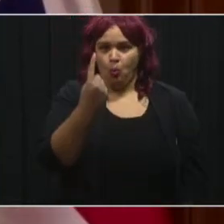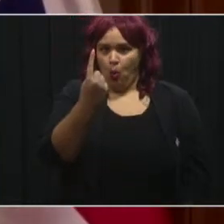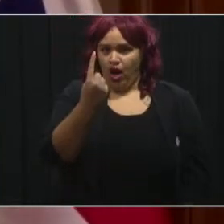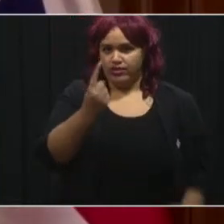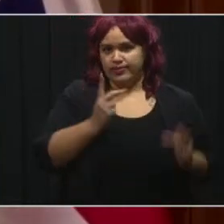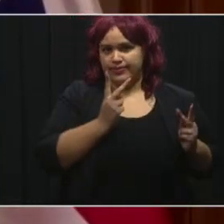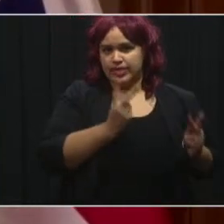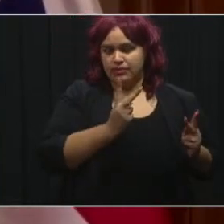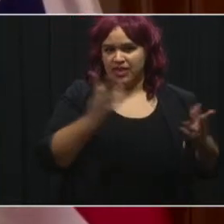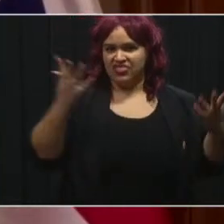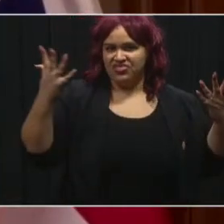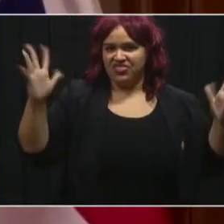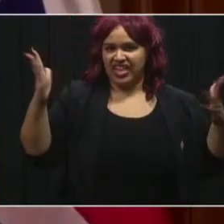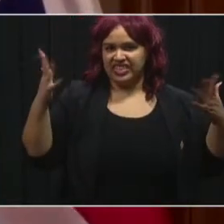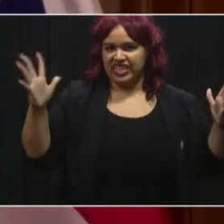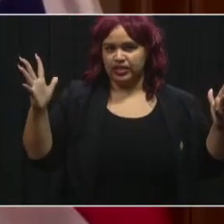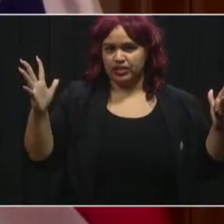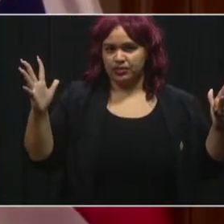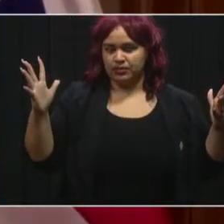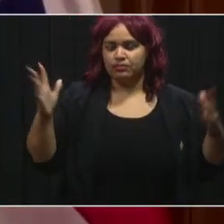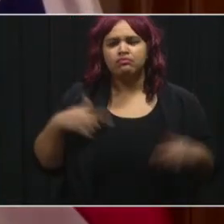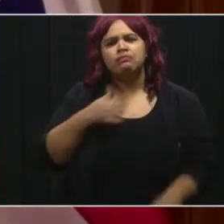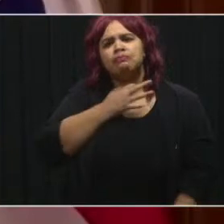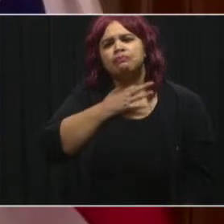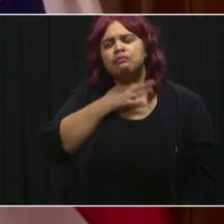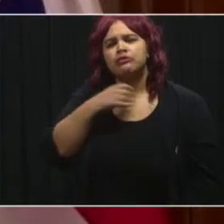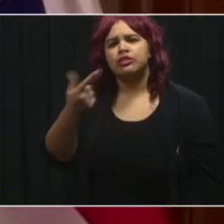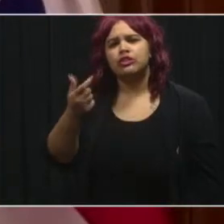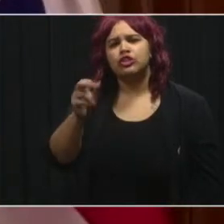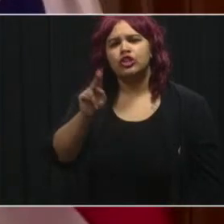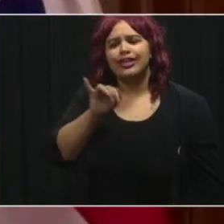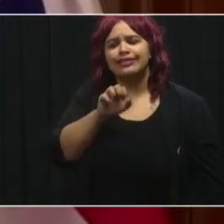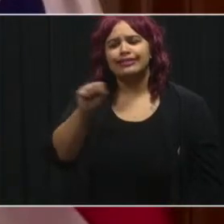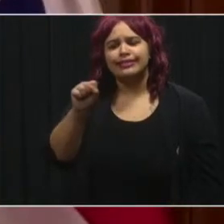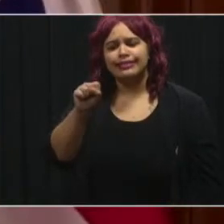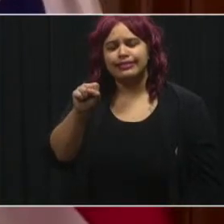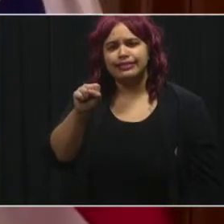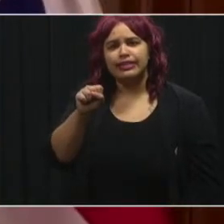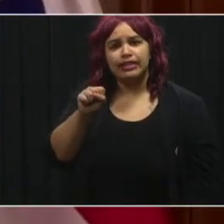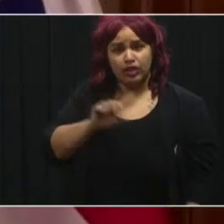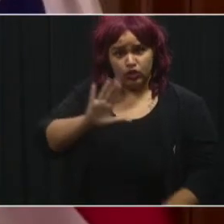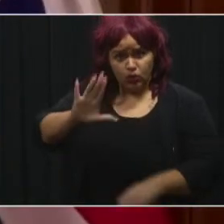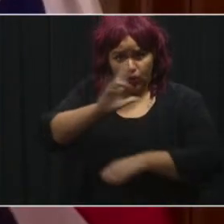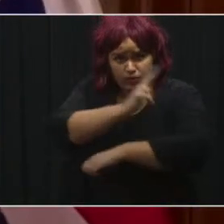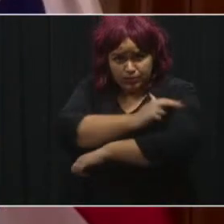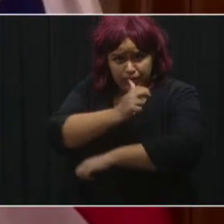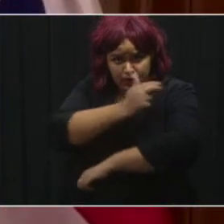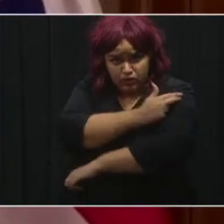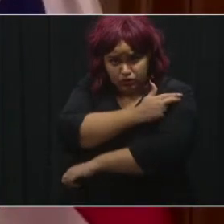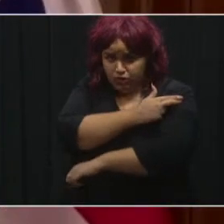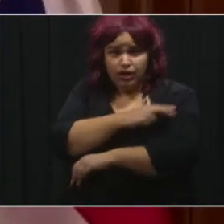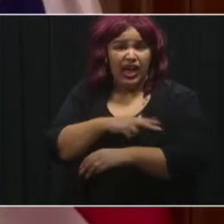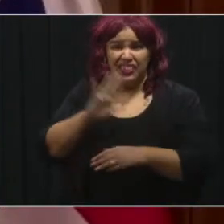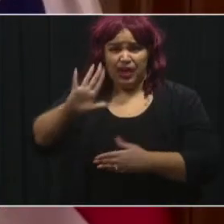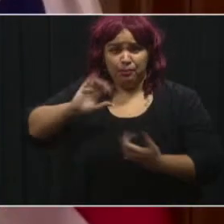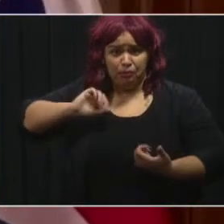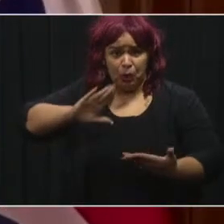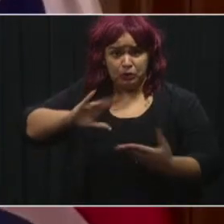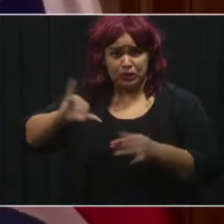situation the same way, or if Coshocton Regional Medical Center is on its own island when it comes to that kind of thing.